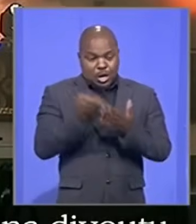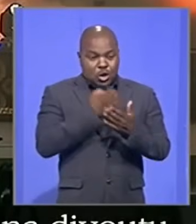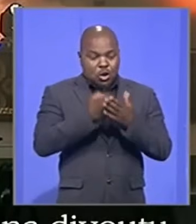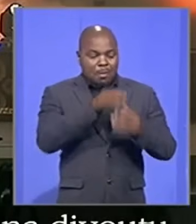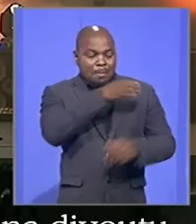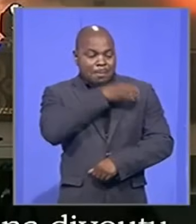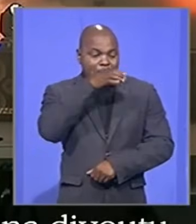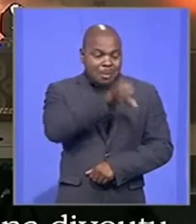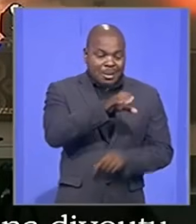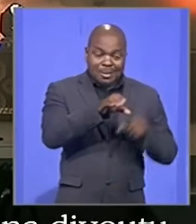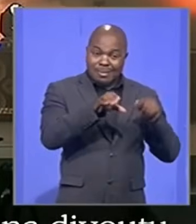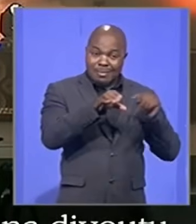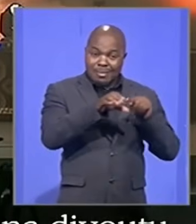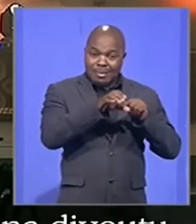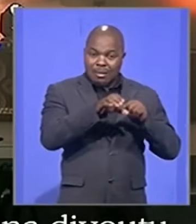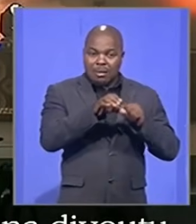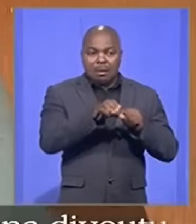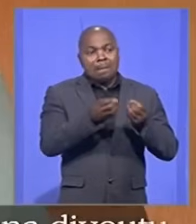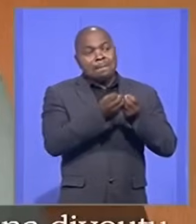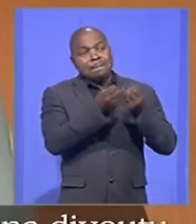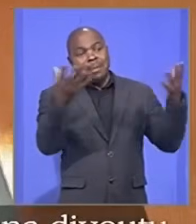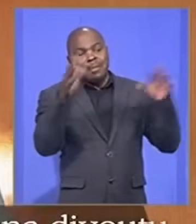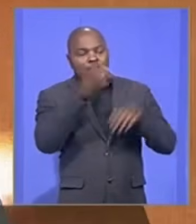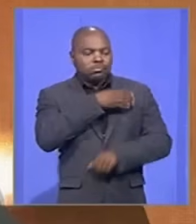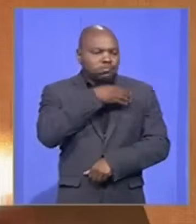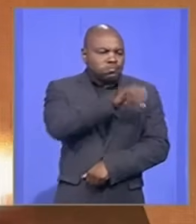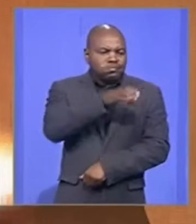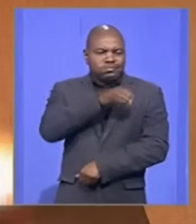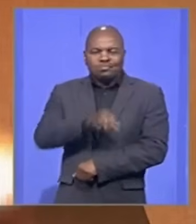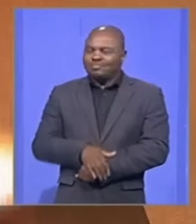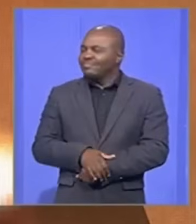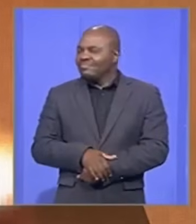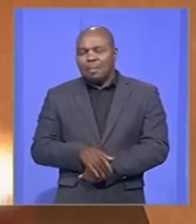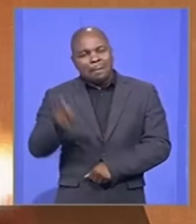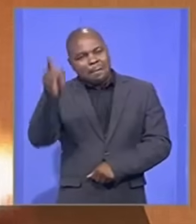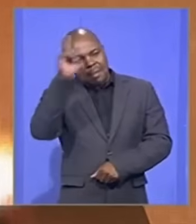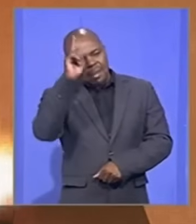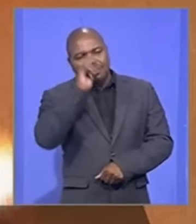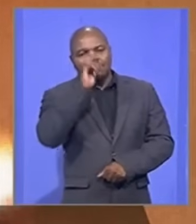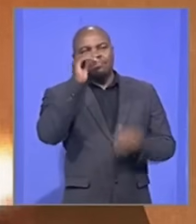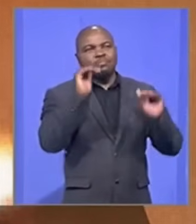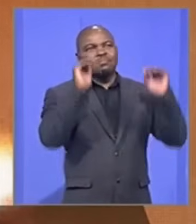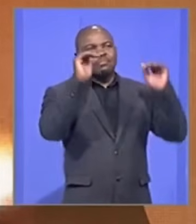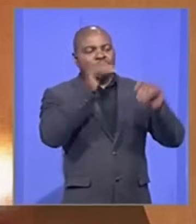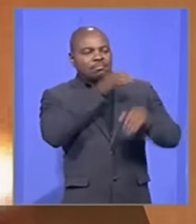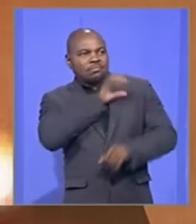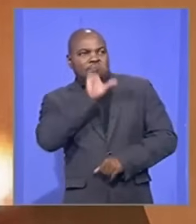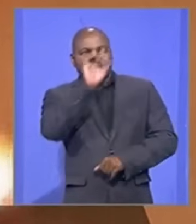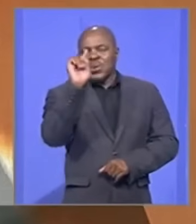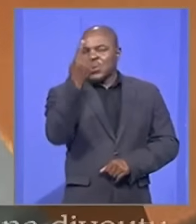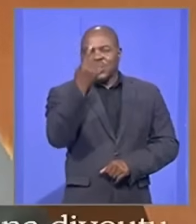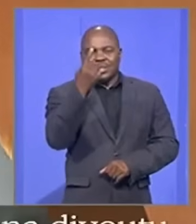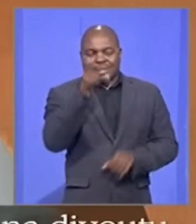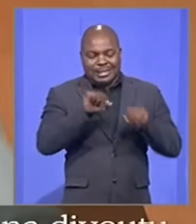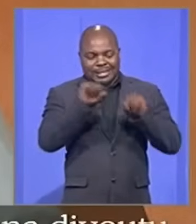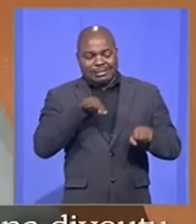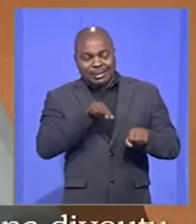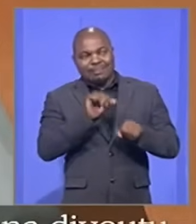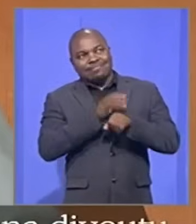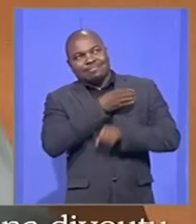not the empowerment of the masses, it's the black elite enrichment system. That's all it